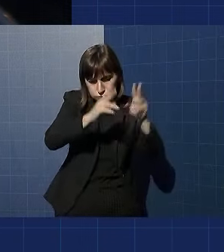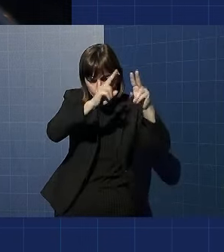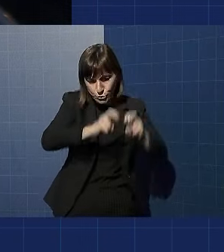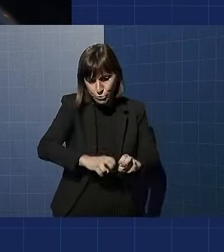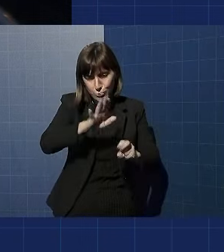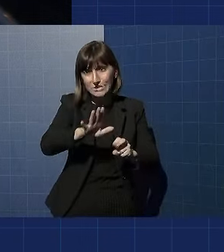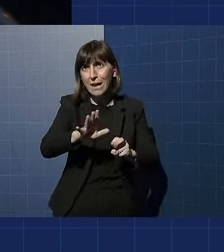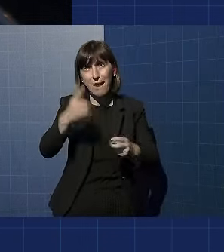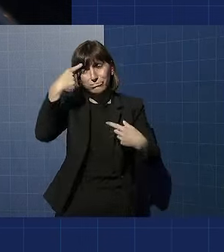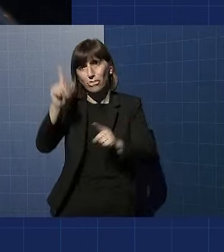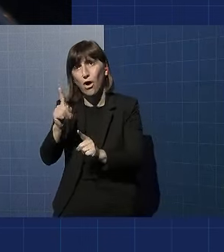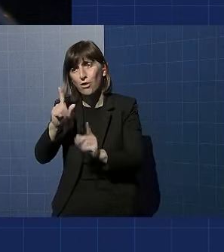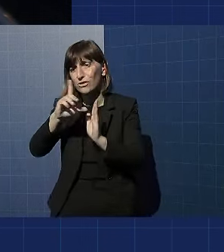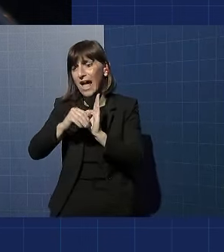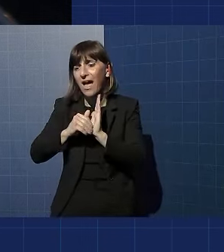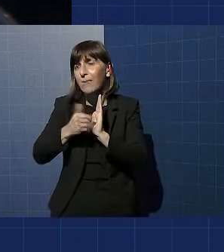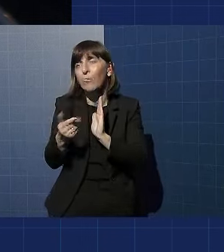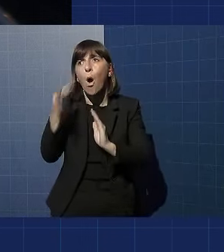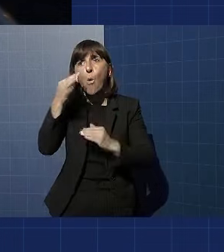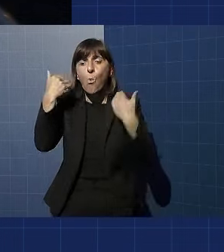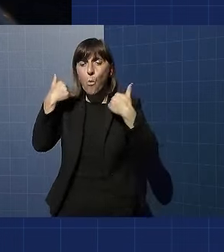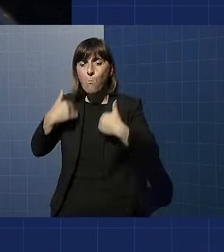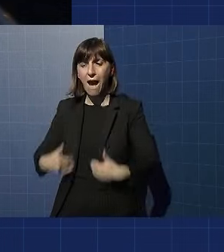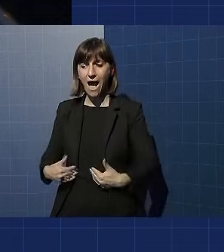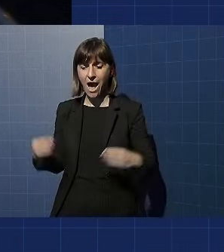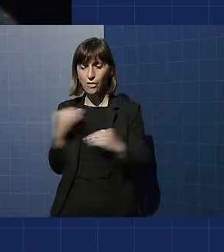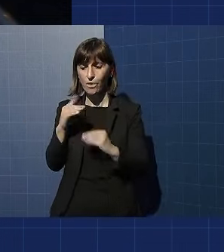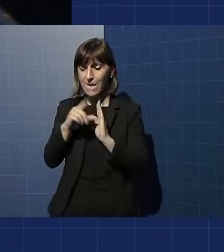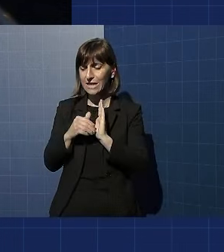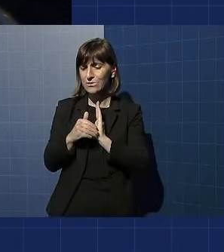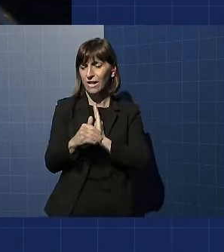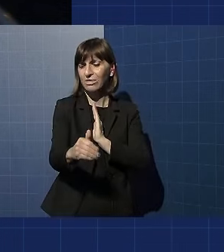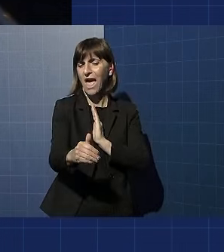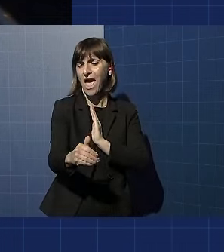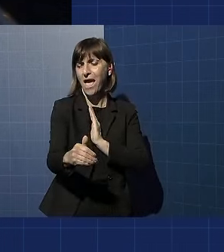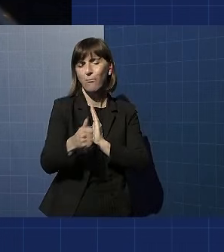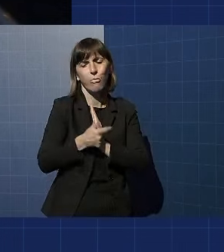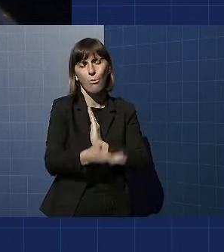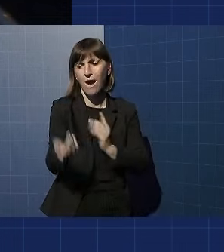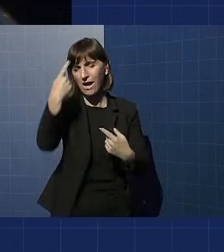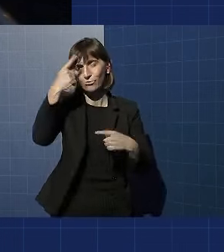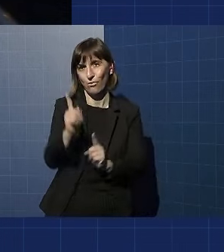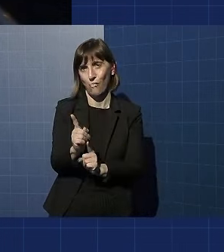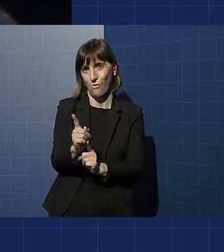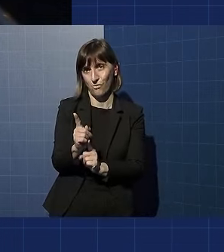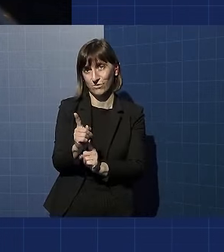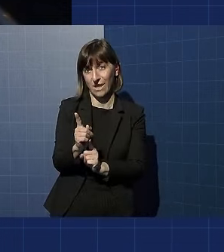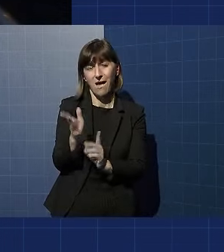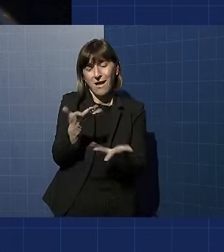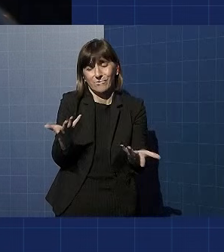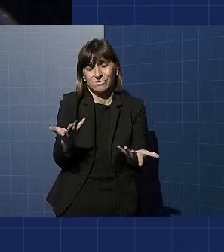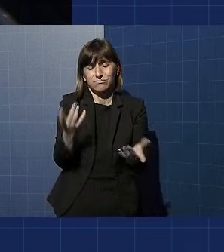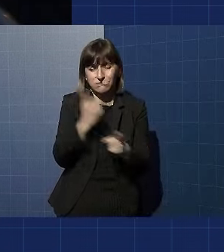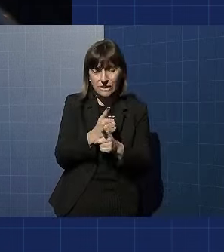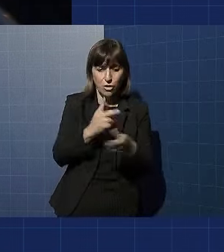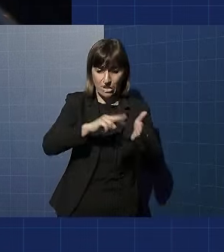human perspective, but also to have the technology to support it. Because of course, if you hibernate the astronauts, you need to